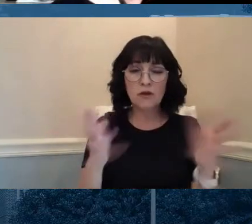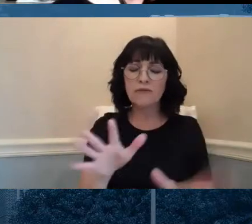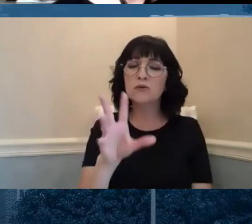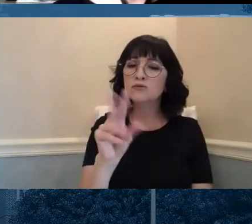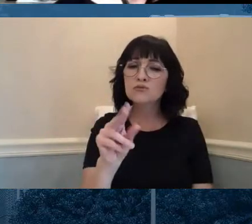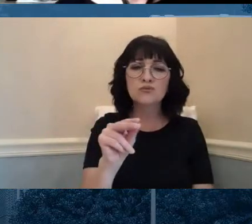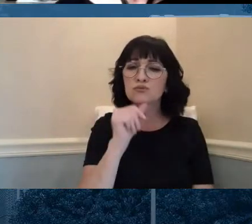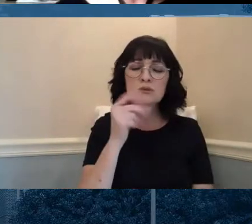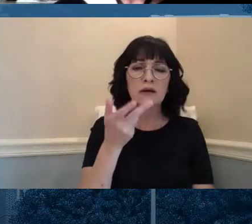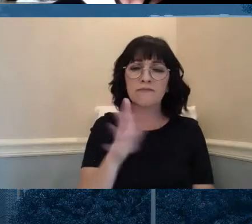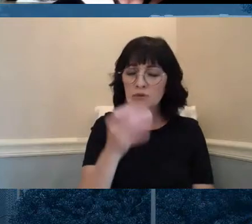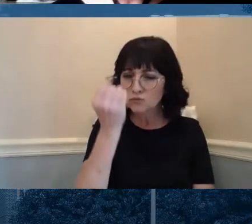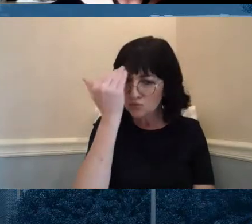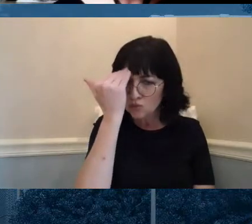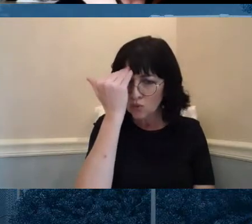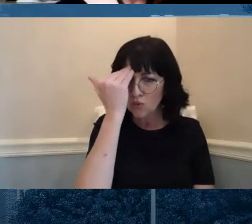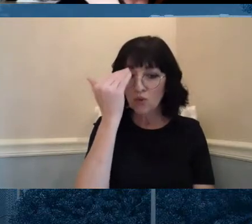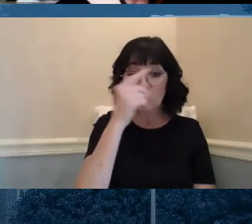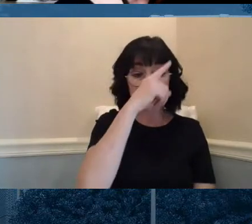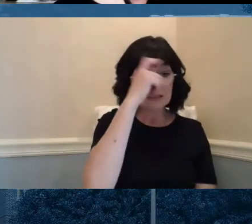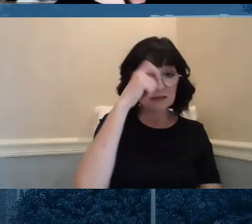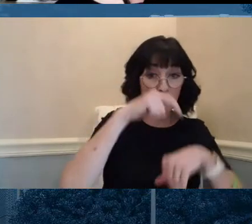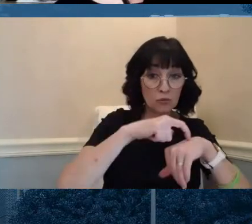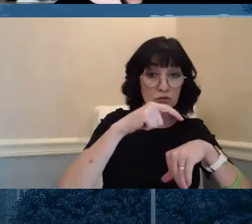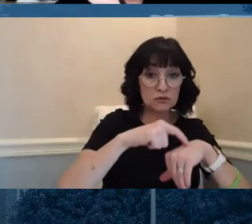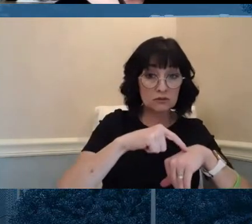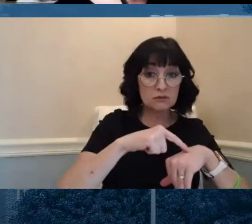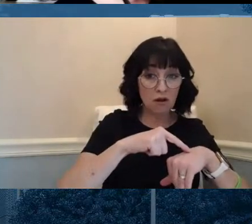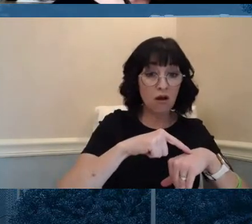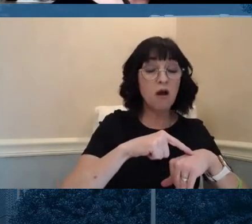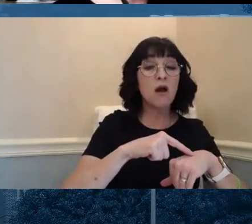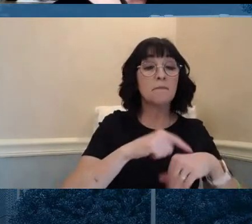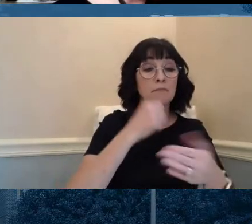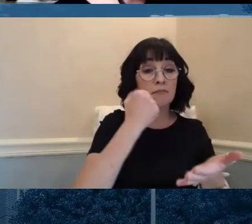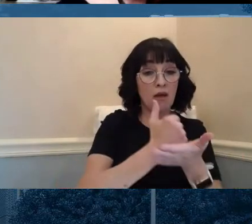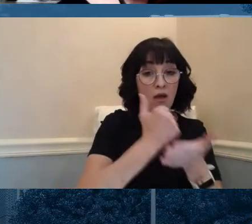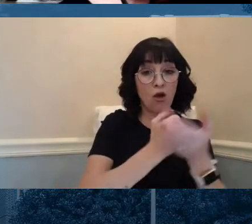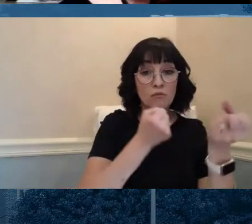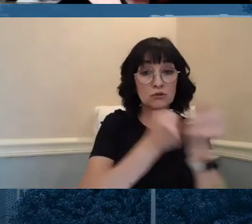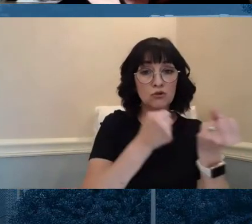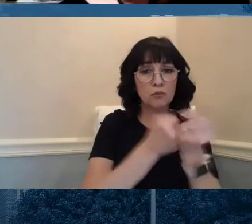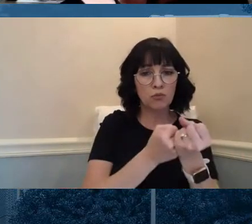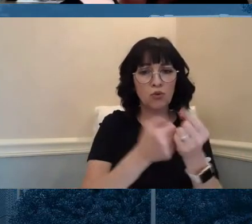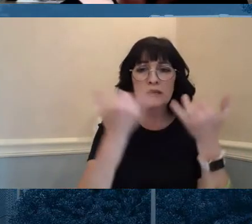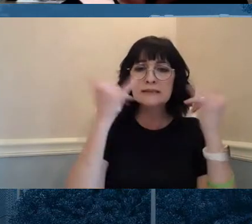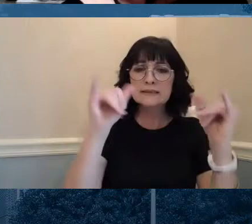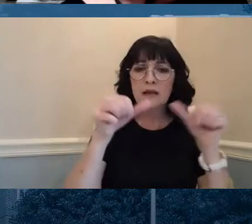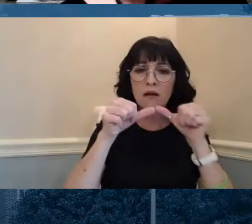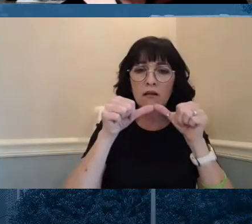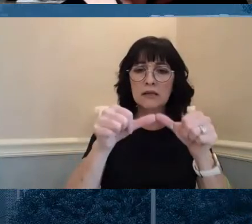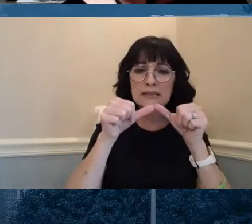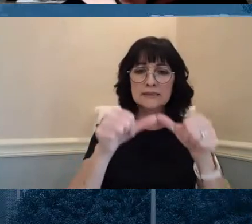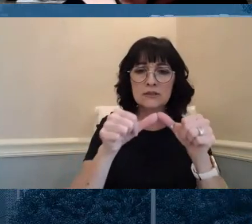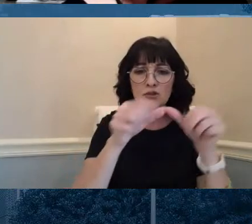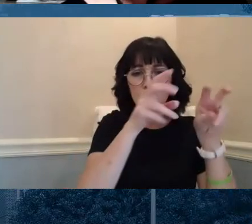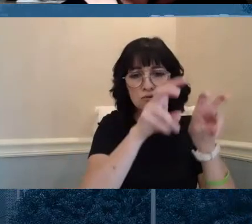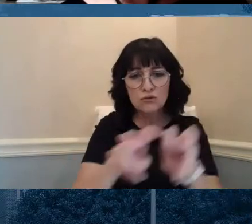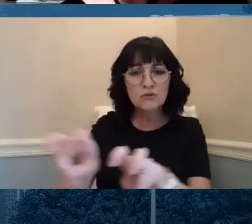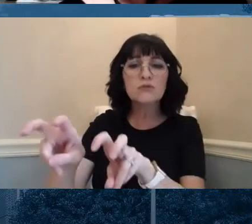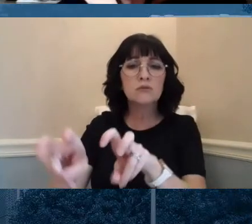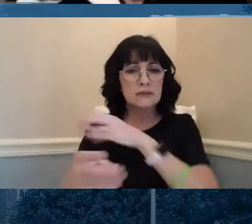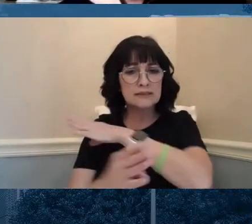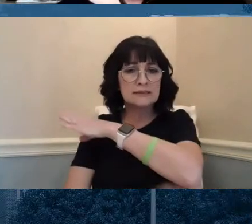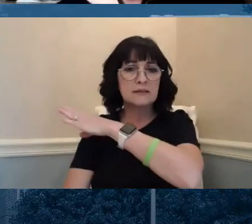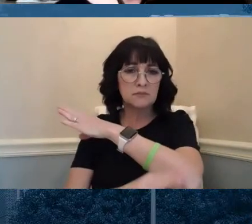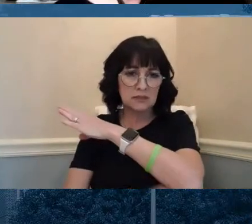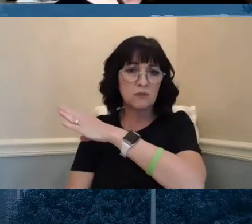months. And as we look at the investment of our stimulus monies, we are looking for that long-term support of our students